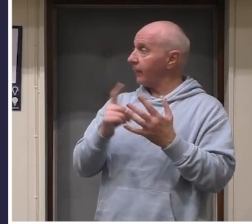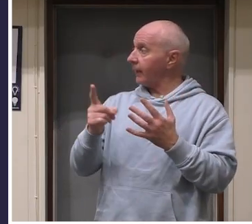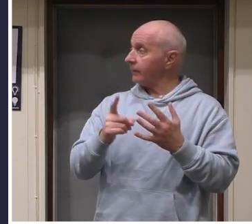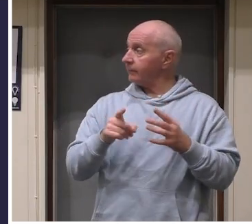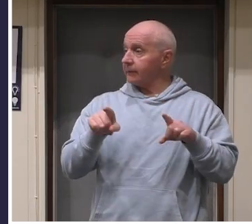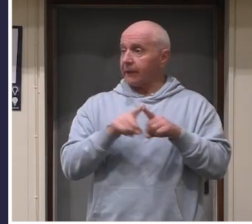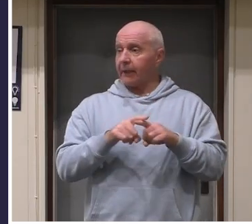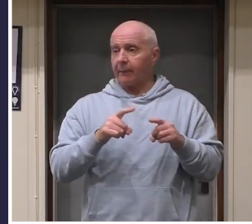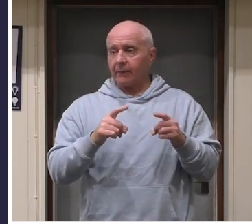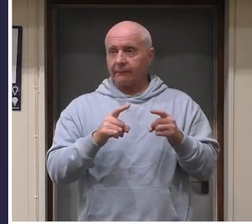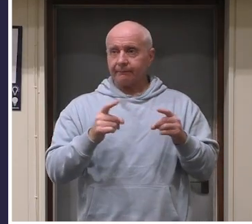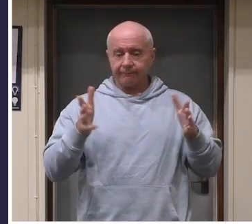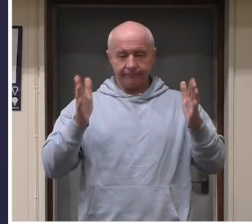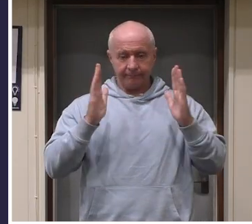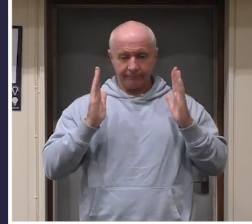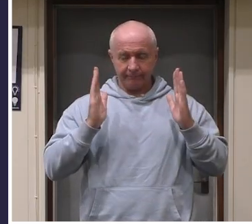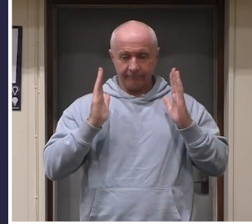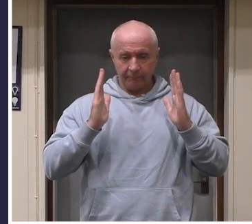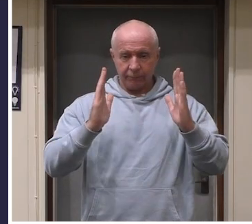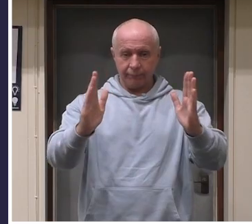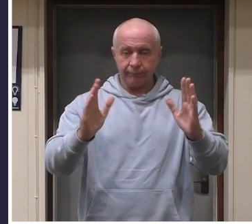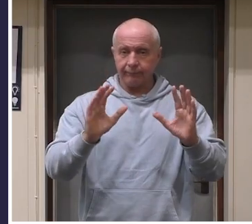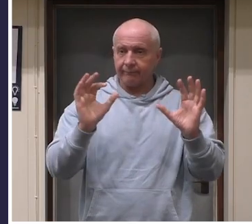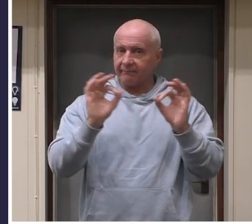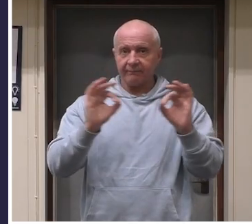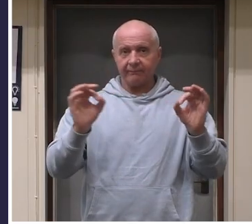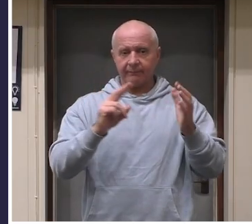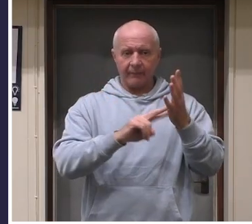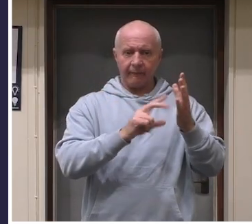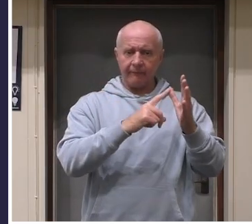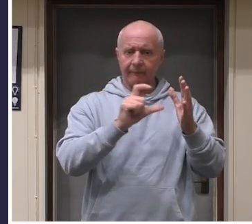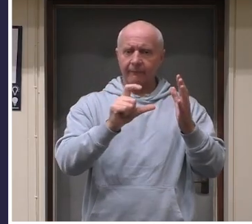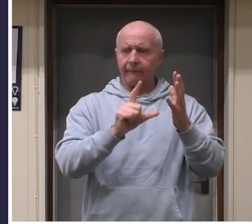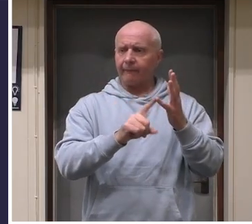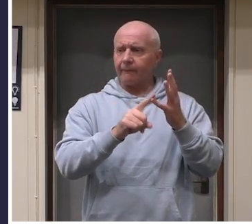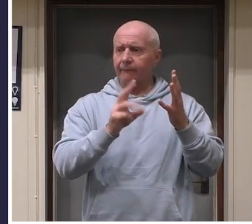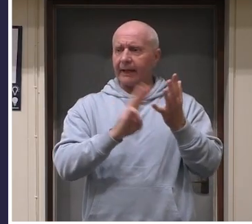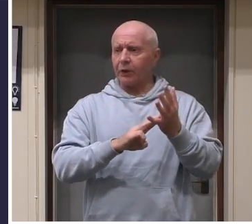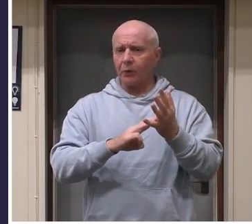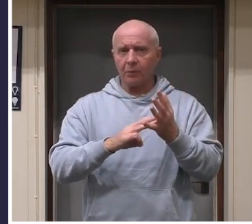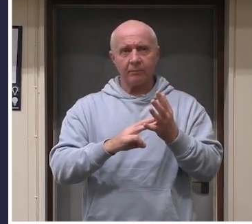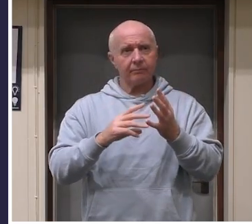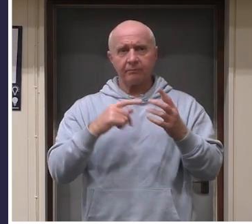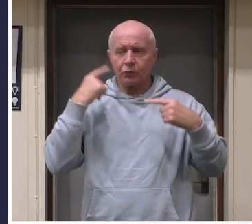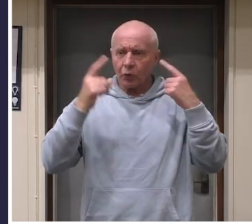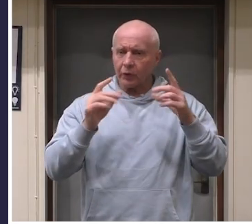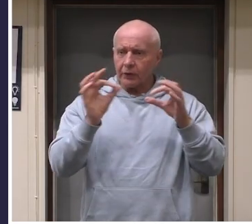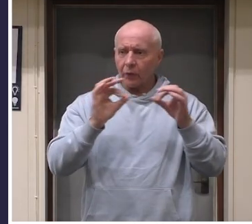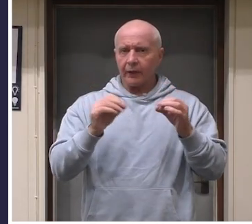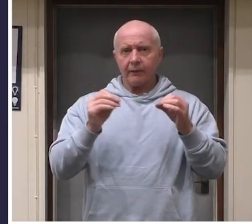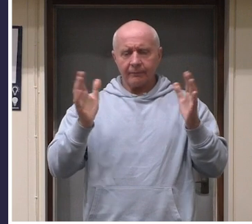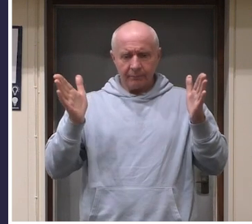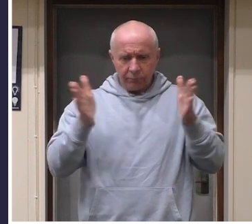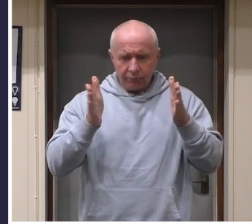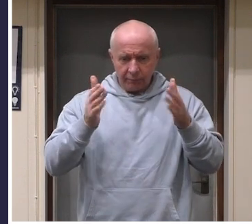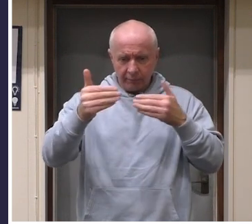vacuum chamber where there's no gas molecules hitting it, there's no noise that can make it move in ways we don't want them to. You want to isolate